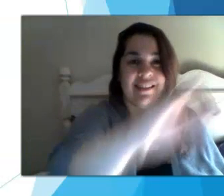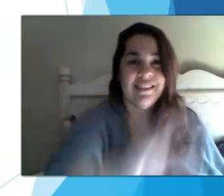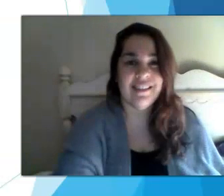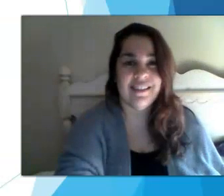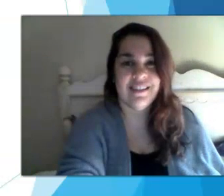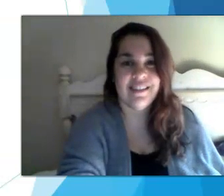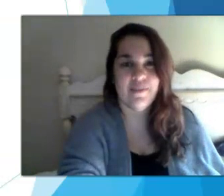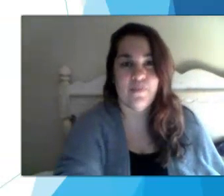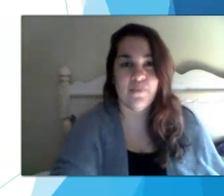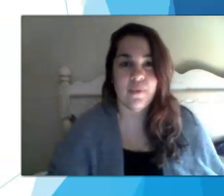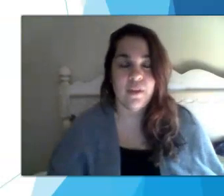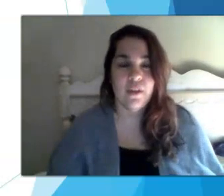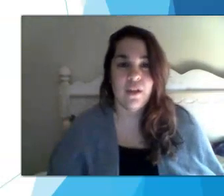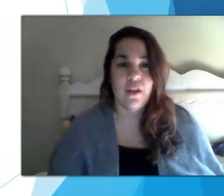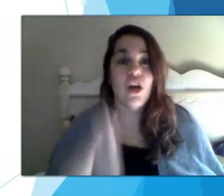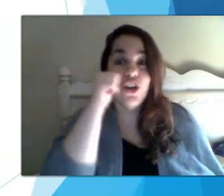Airplane.